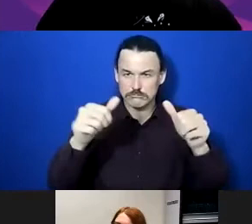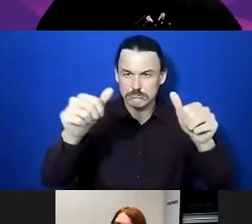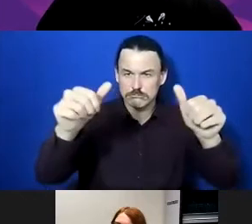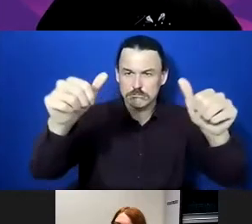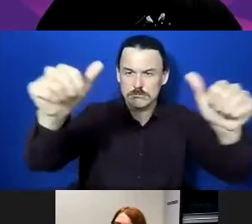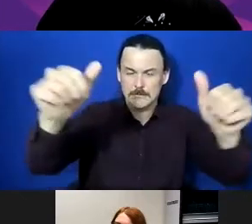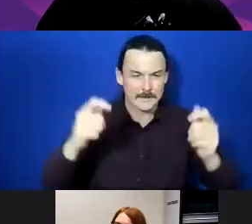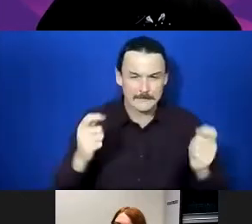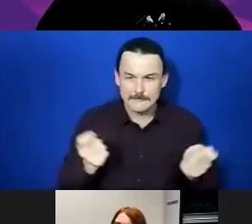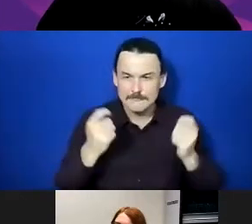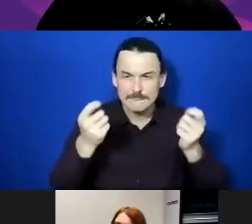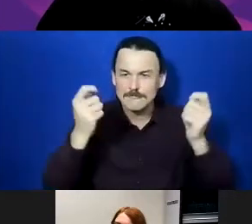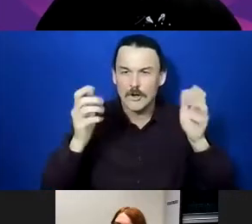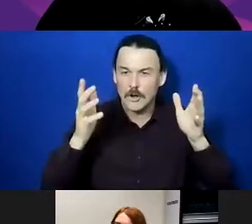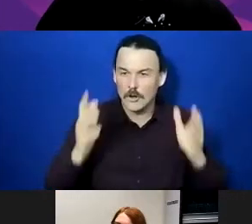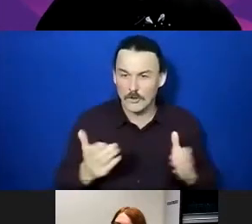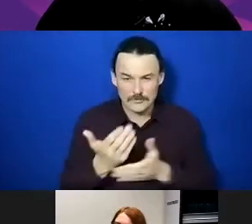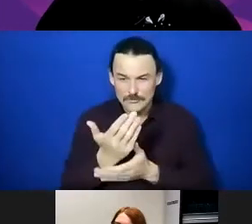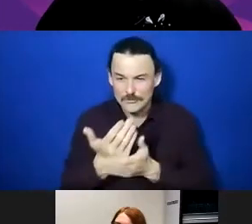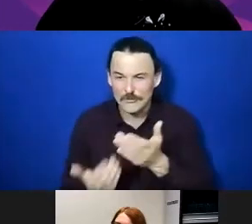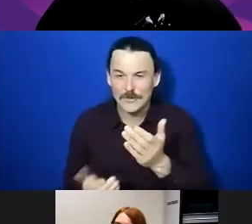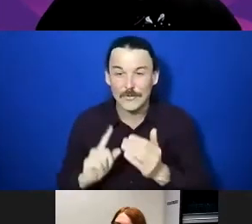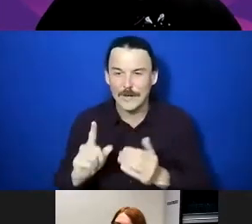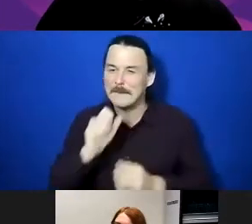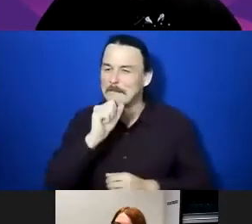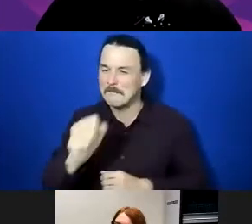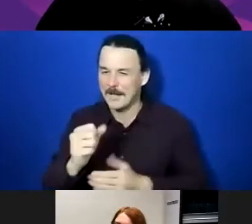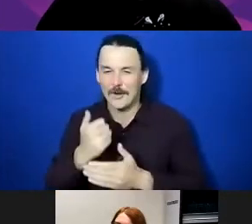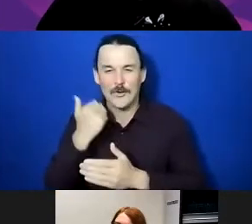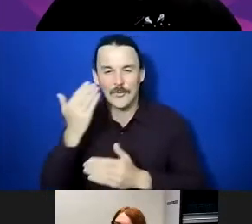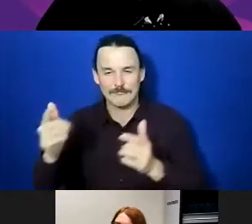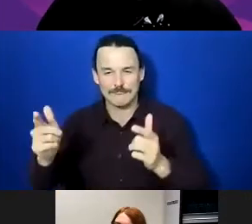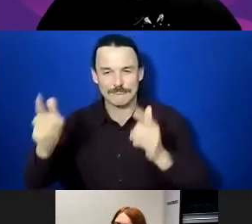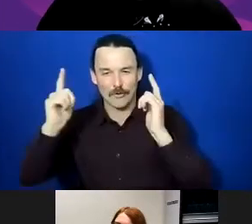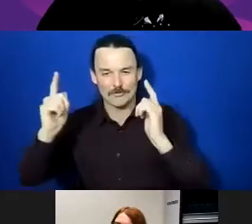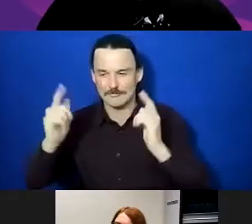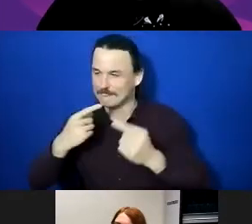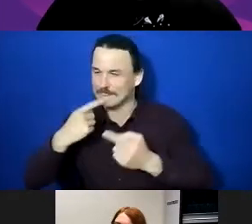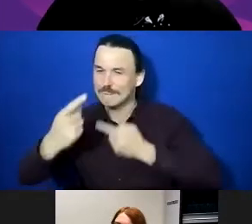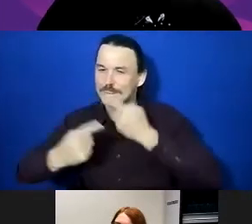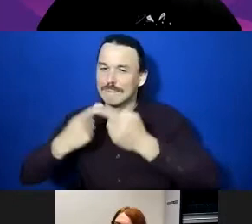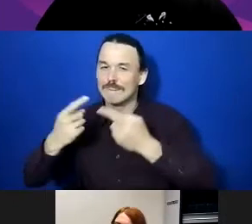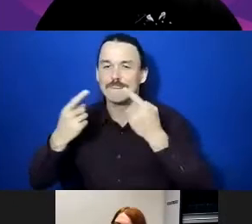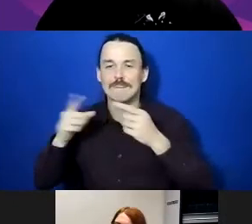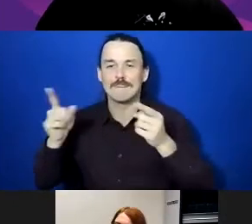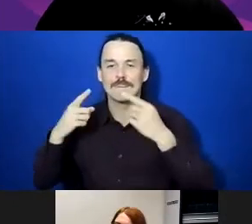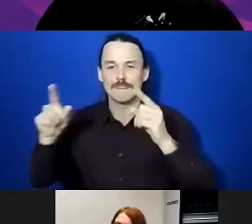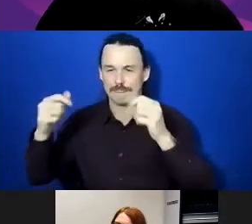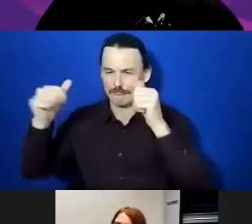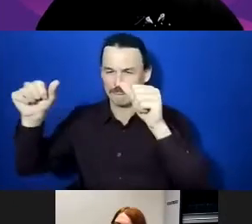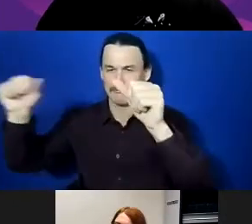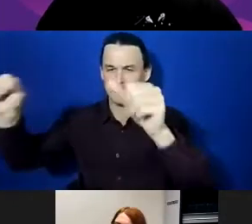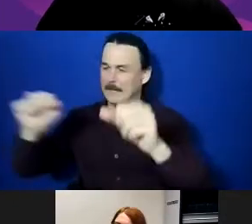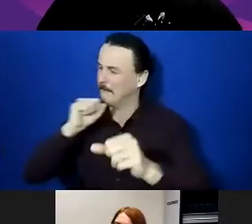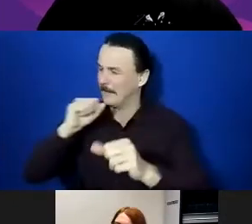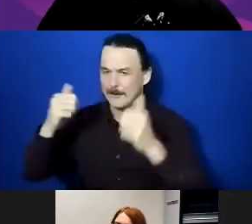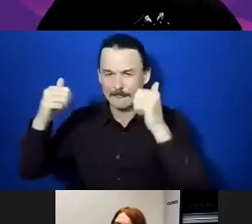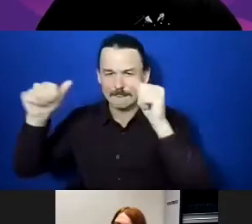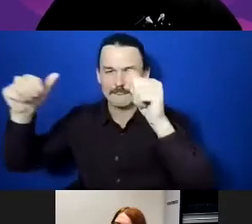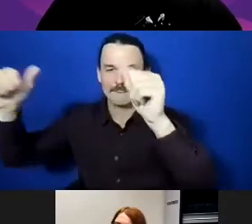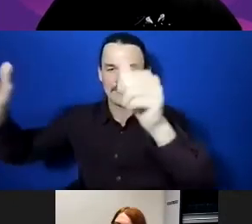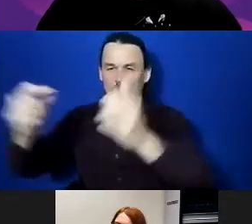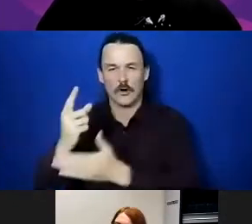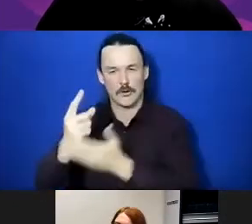specifically, a narrative guided by men that celebrated the achievements of men. I do want to disclose that